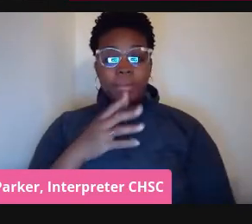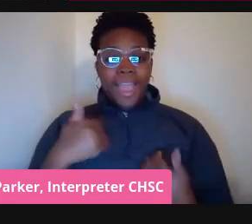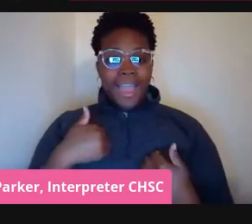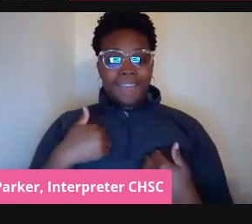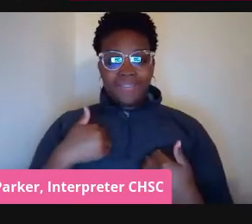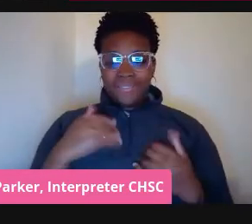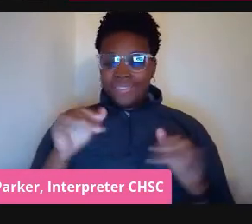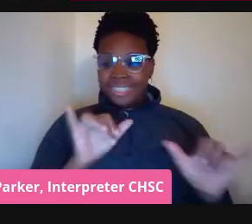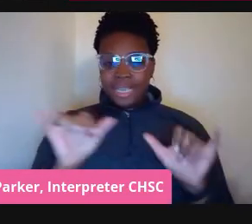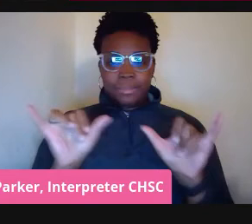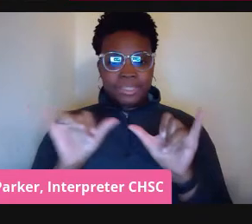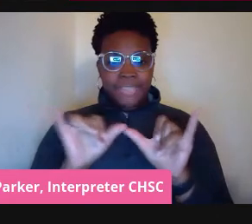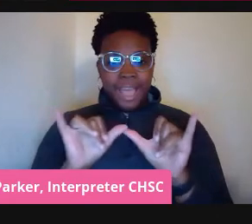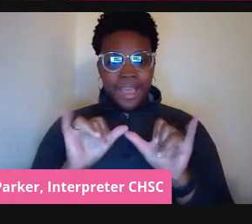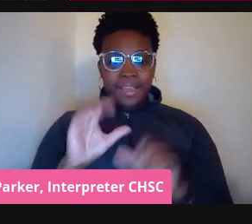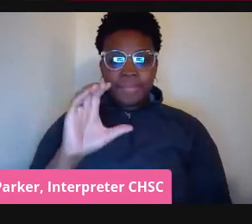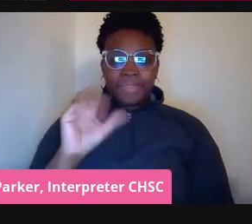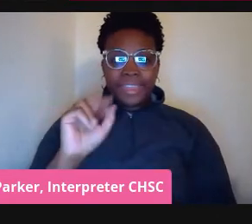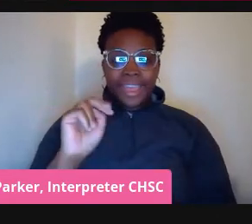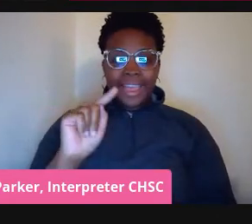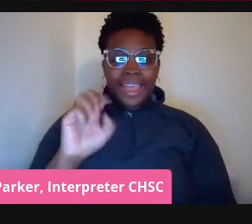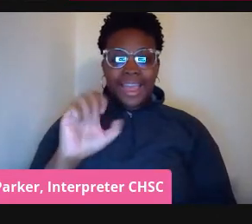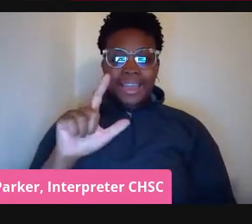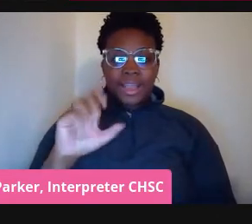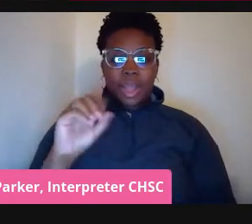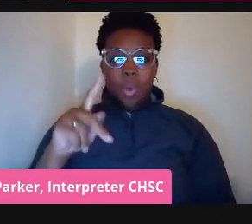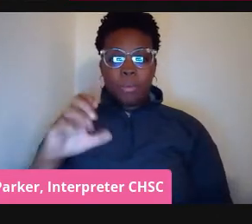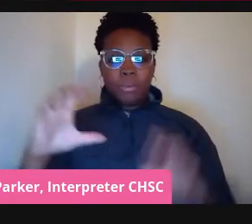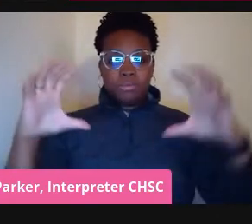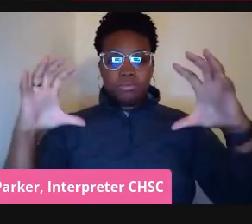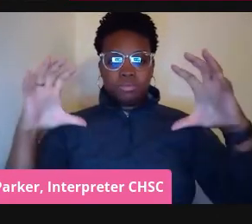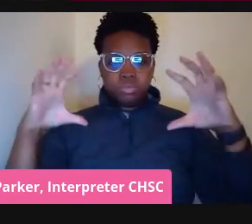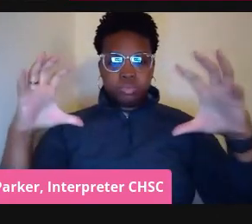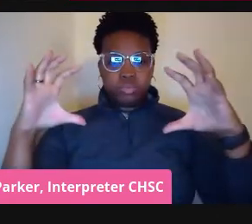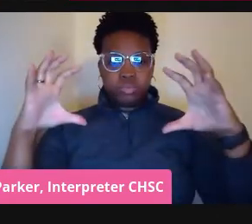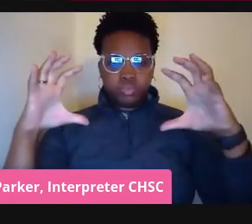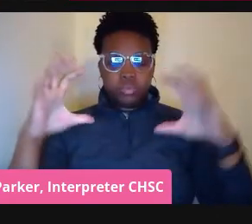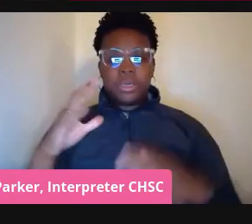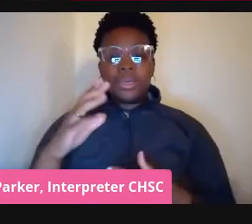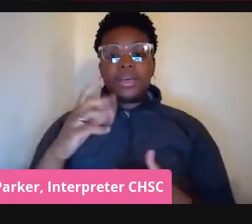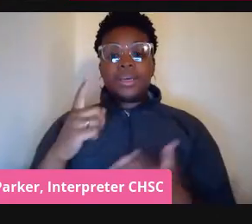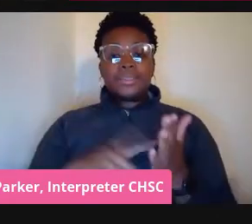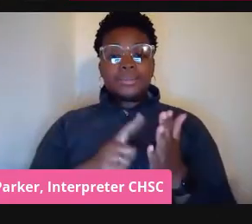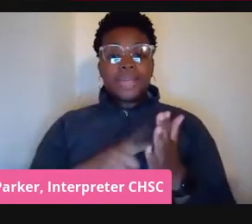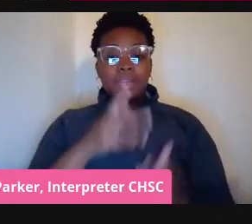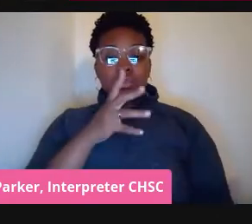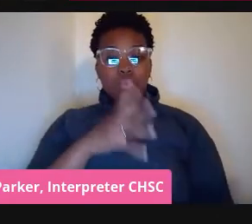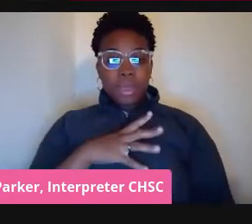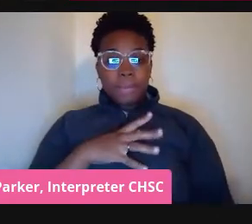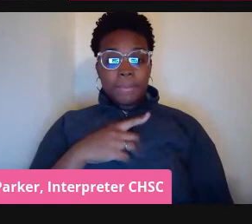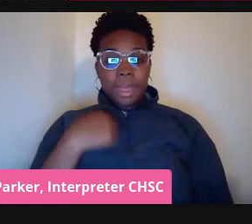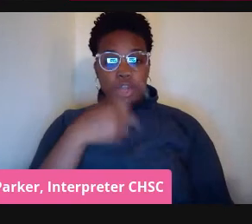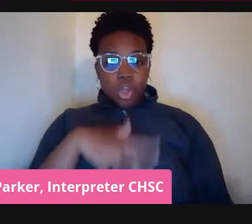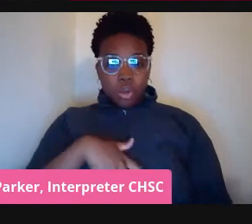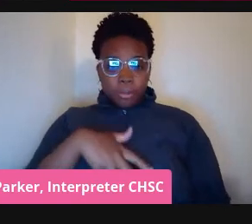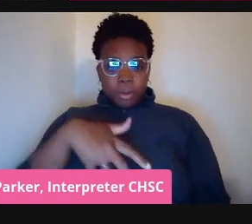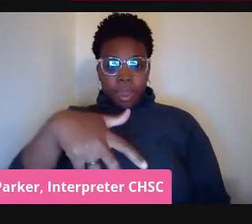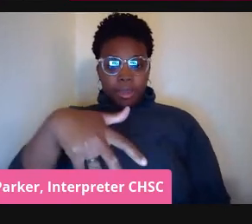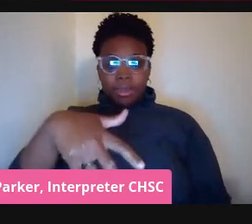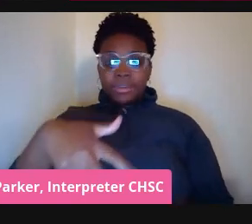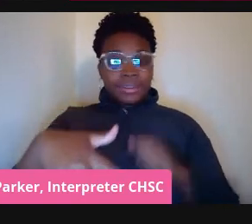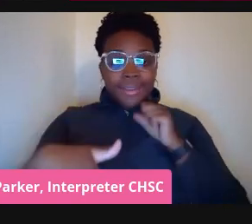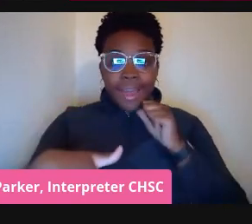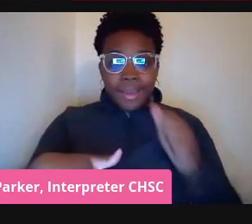of cantaloupes. Sometimes women might look pregnant and they're not pregnant, and it could be because